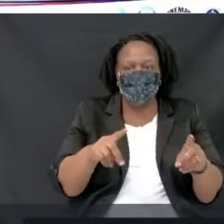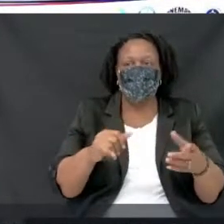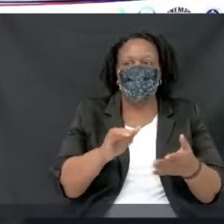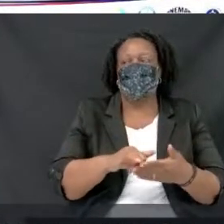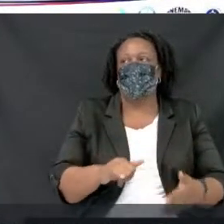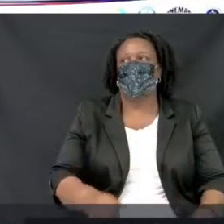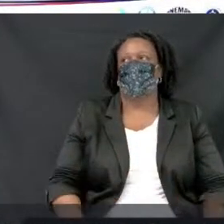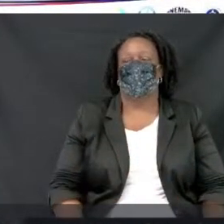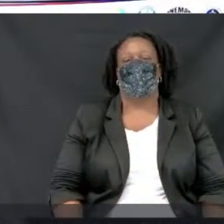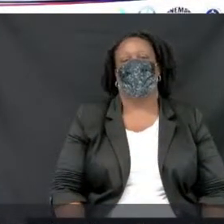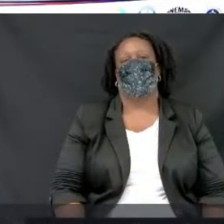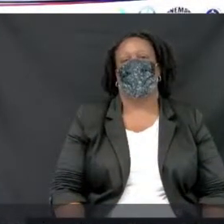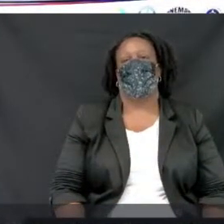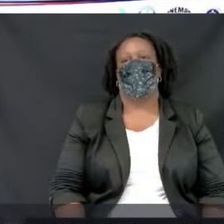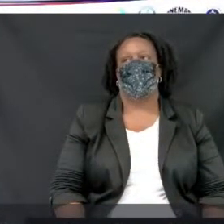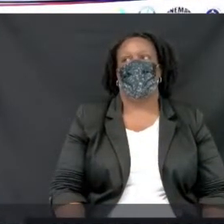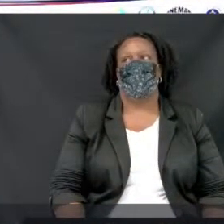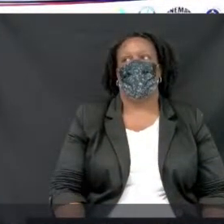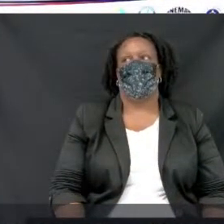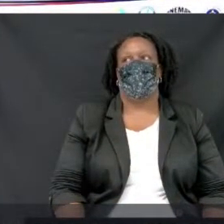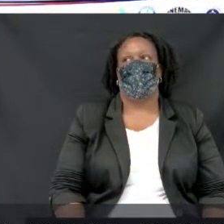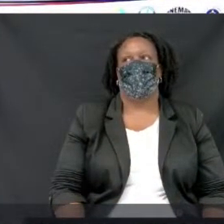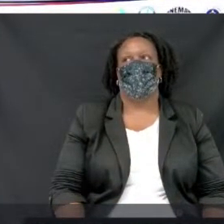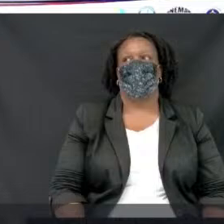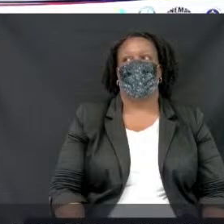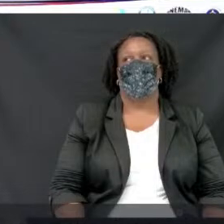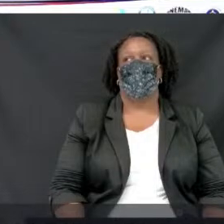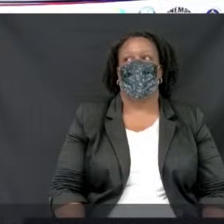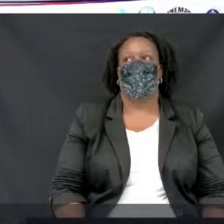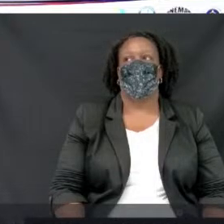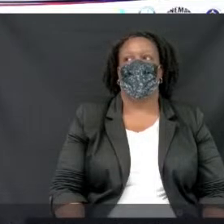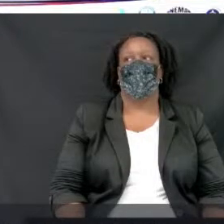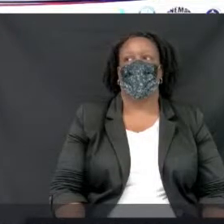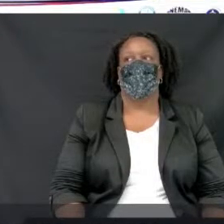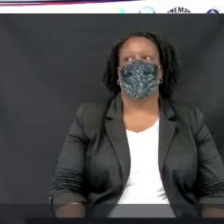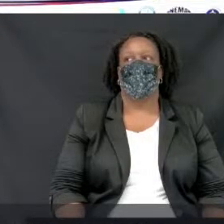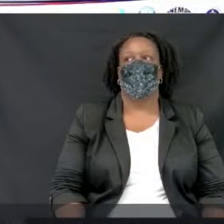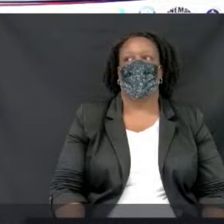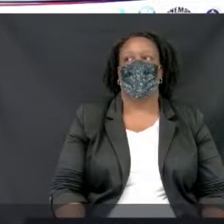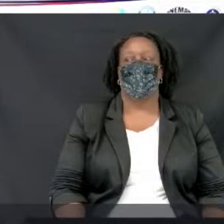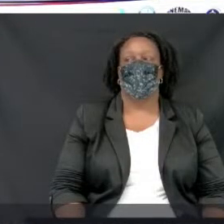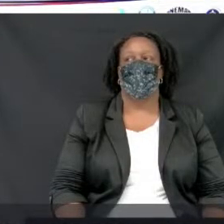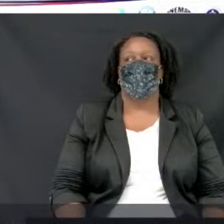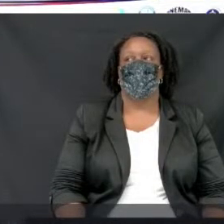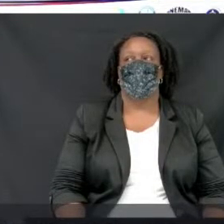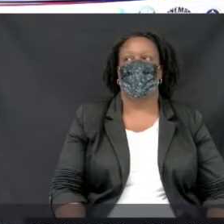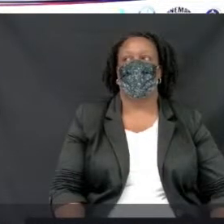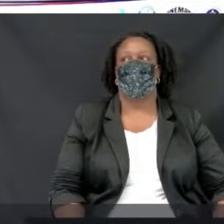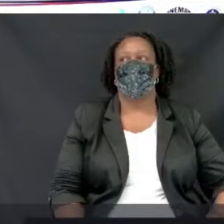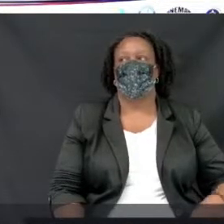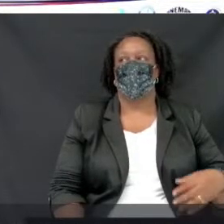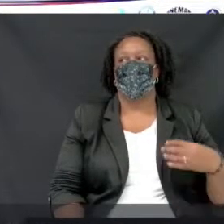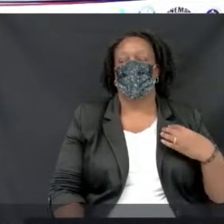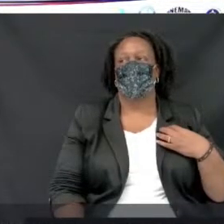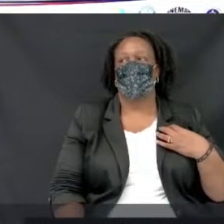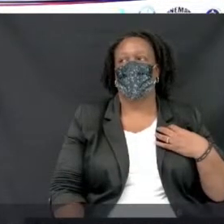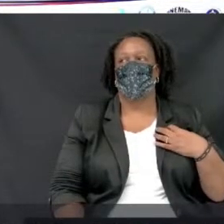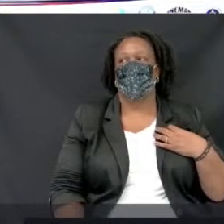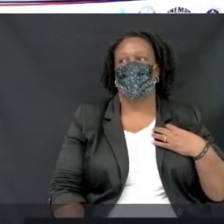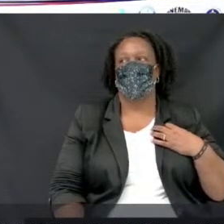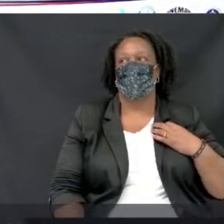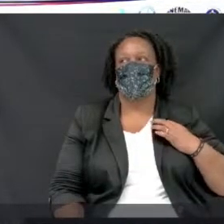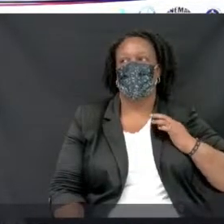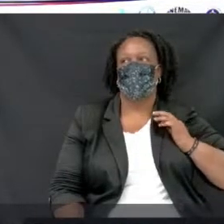journalists for the past 2 days regarding some concerns about the functions of the task force and